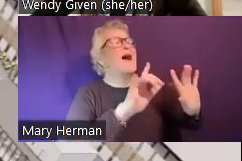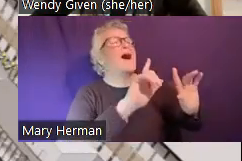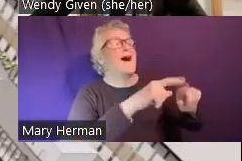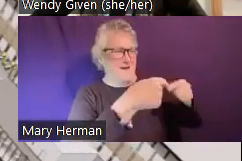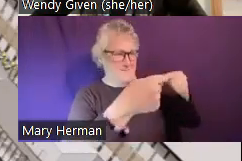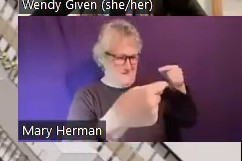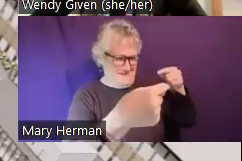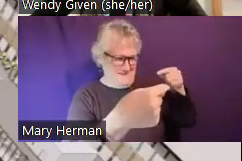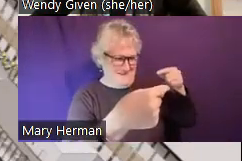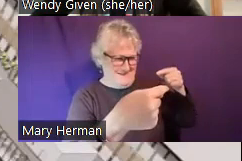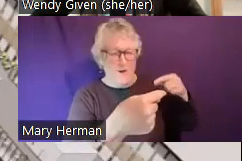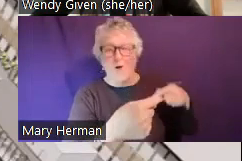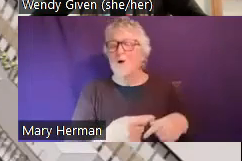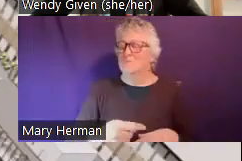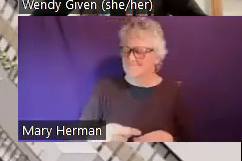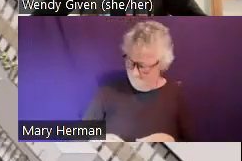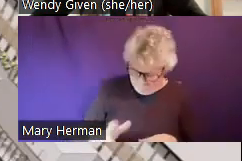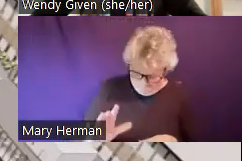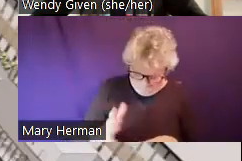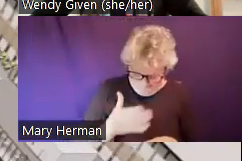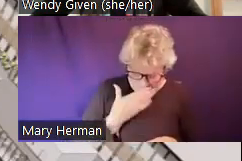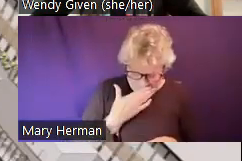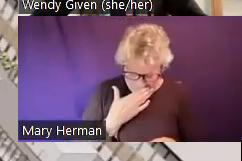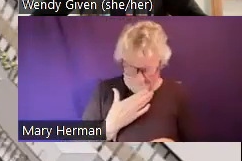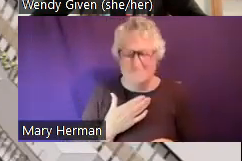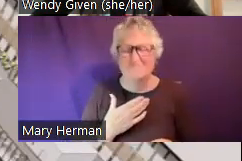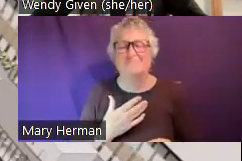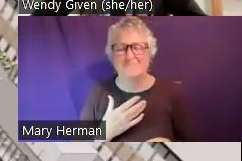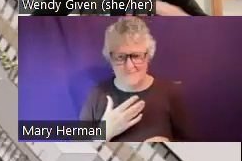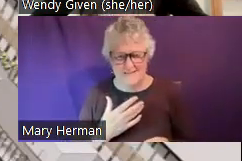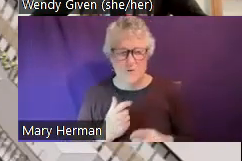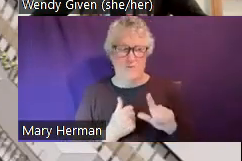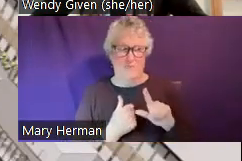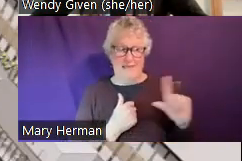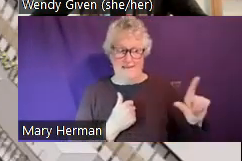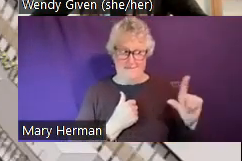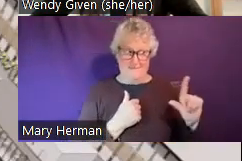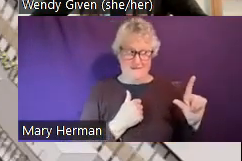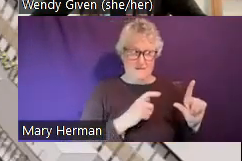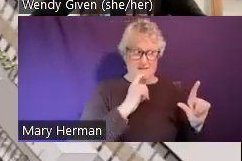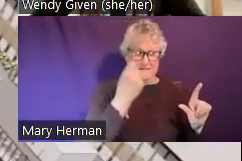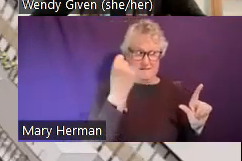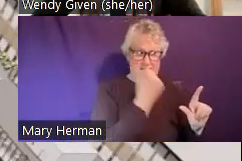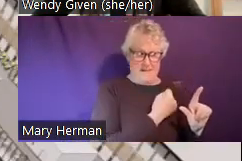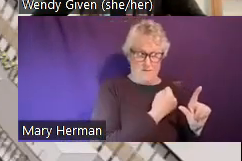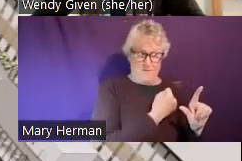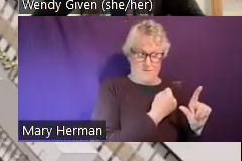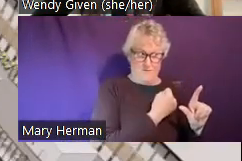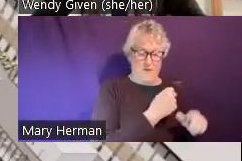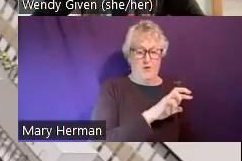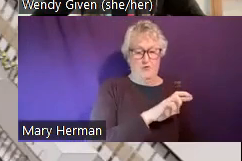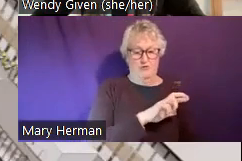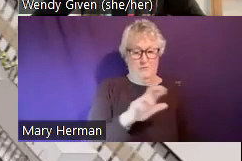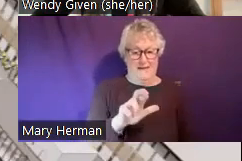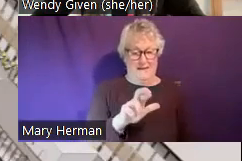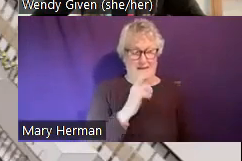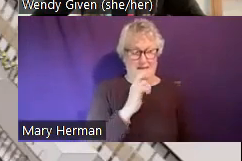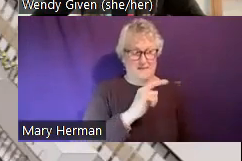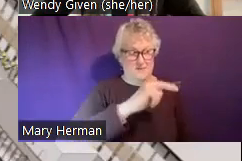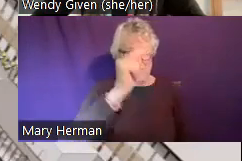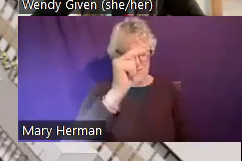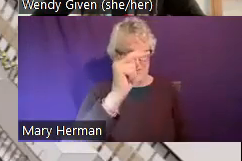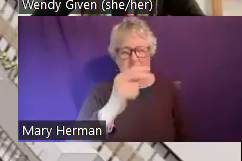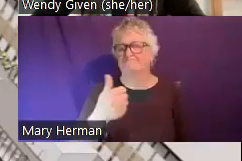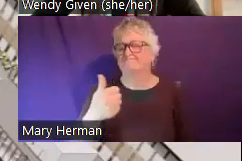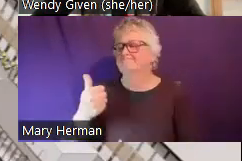I believe. That's why. So the left is south, the right is north. Great. Thank